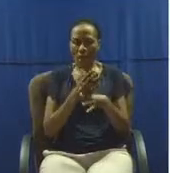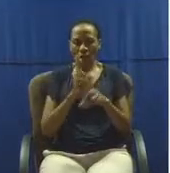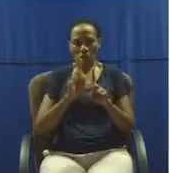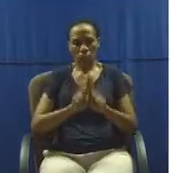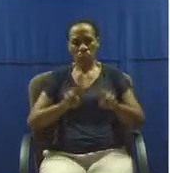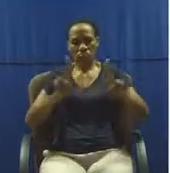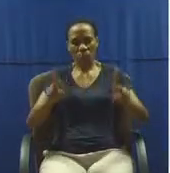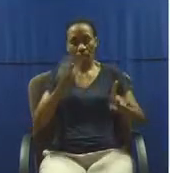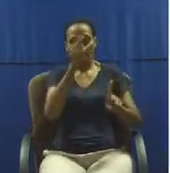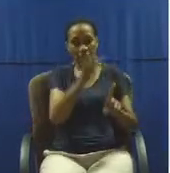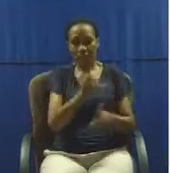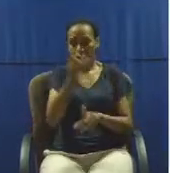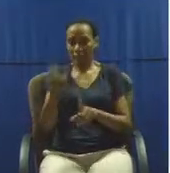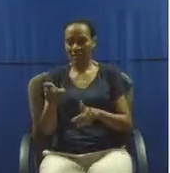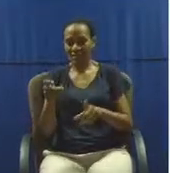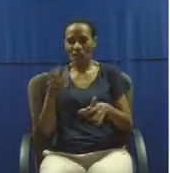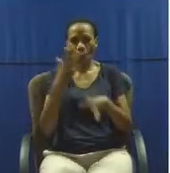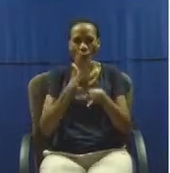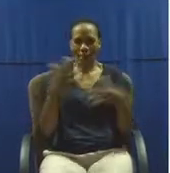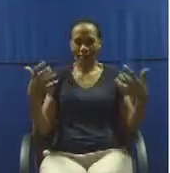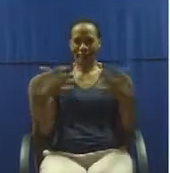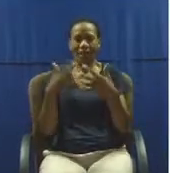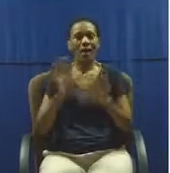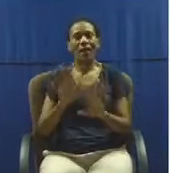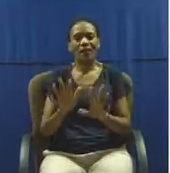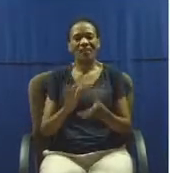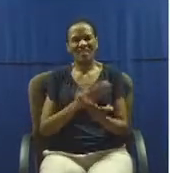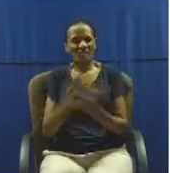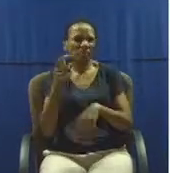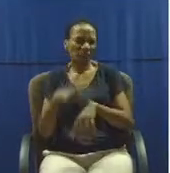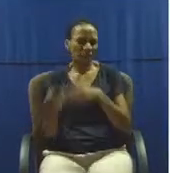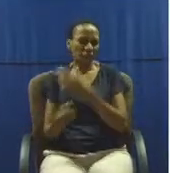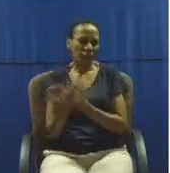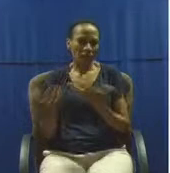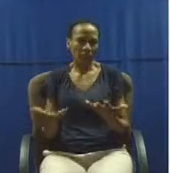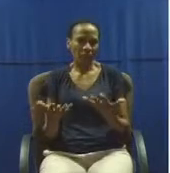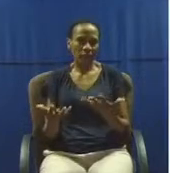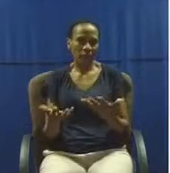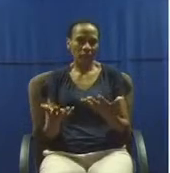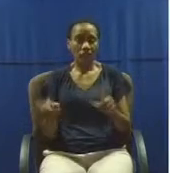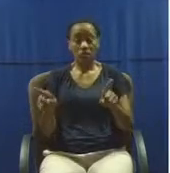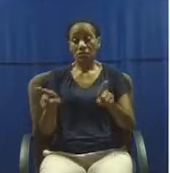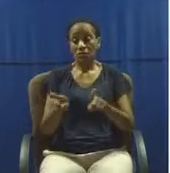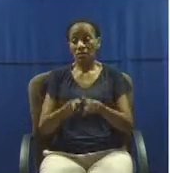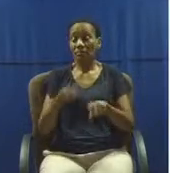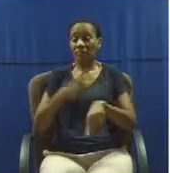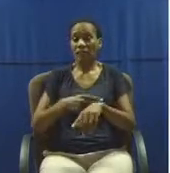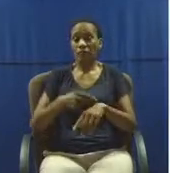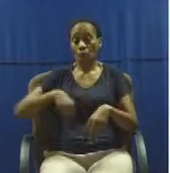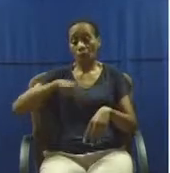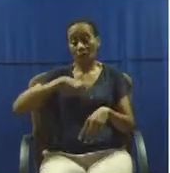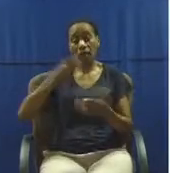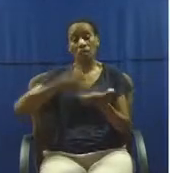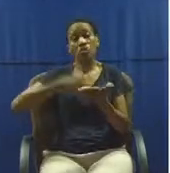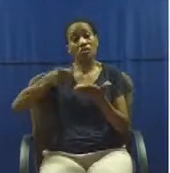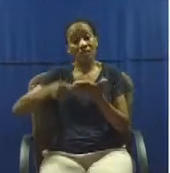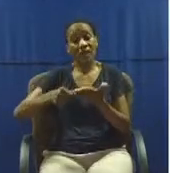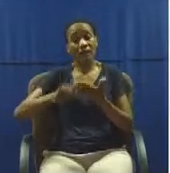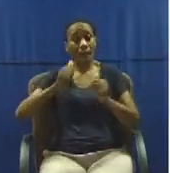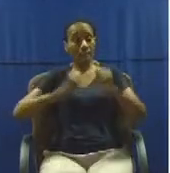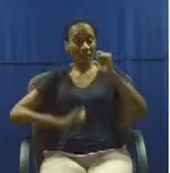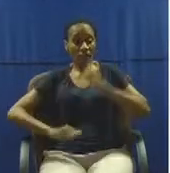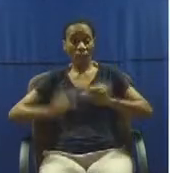always, through the various, even the performance agreements that we have signed, want to make